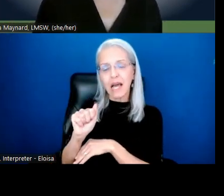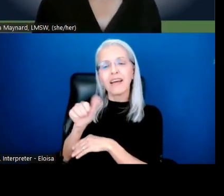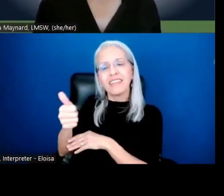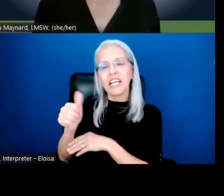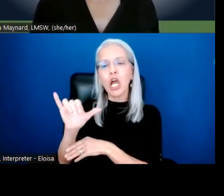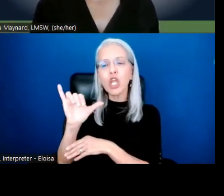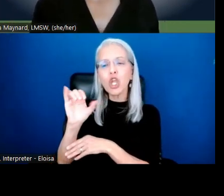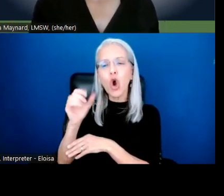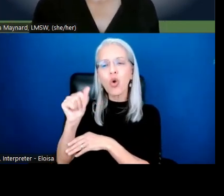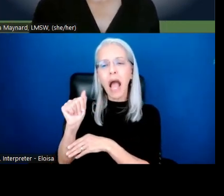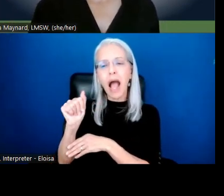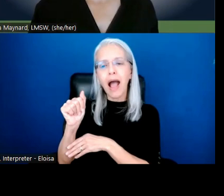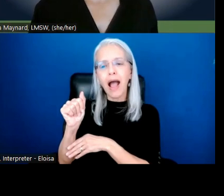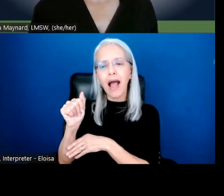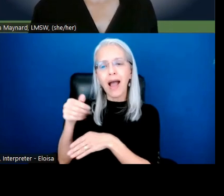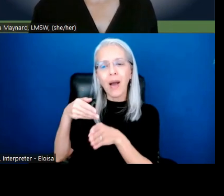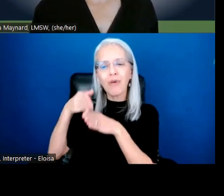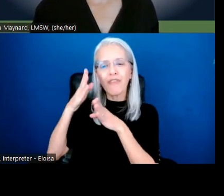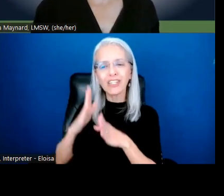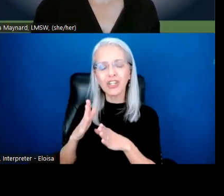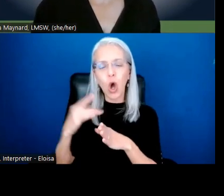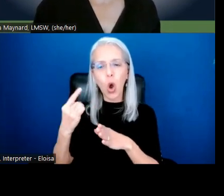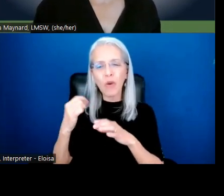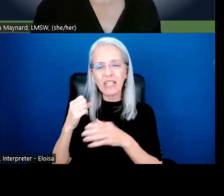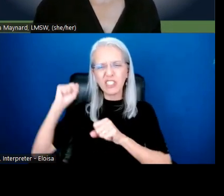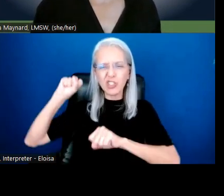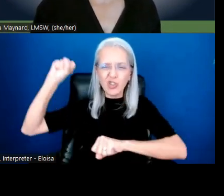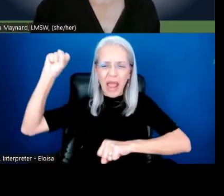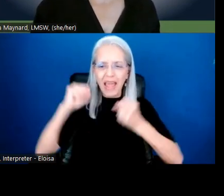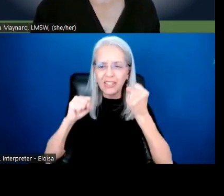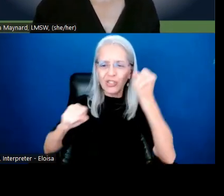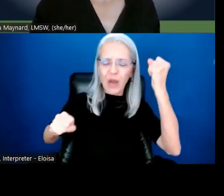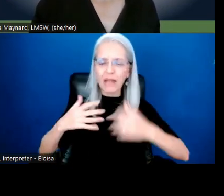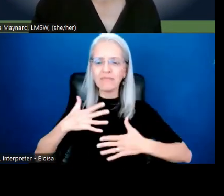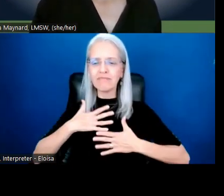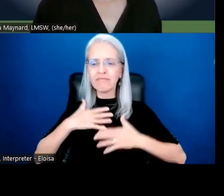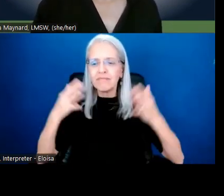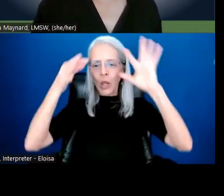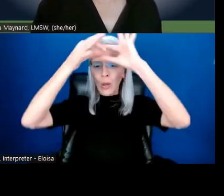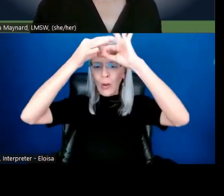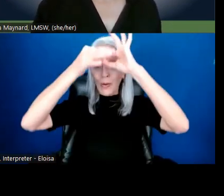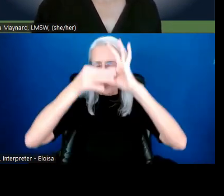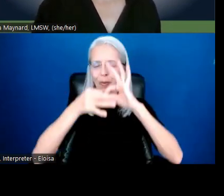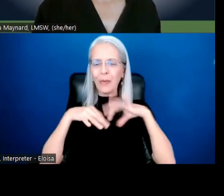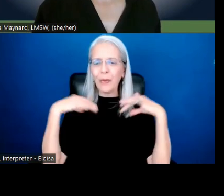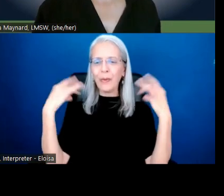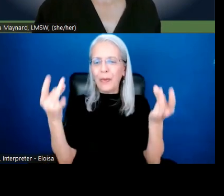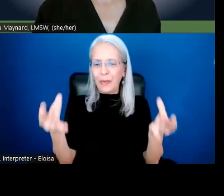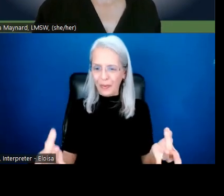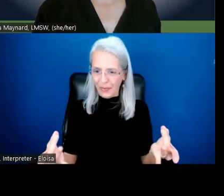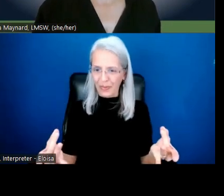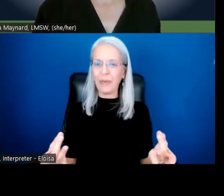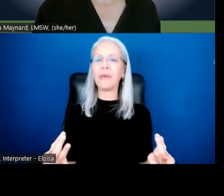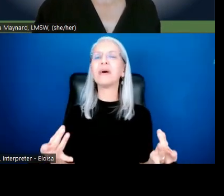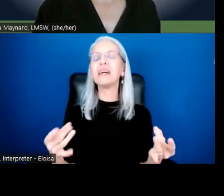professional, and we're always doing stretches and doing all kinds of things to keep calm, deep breathing